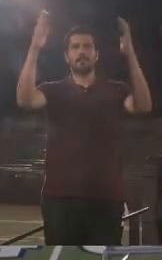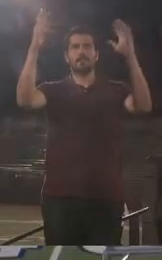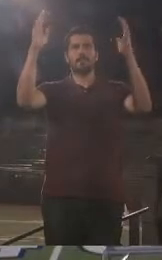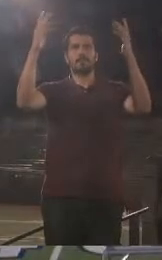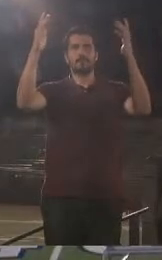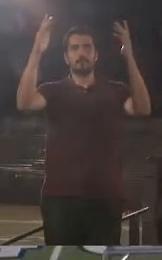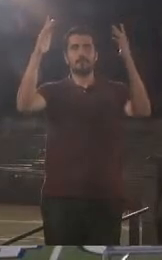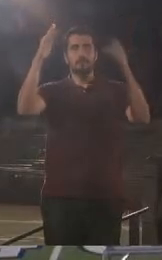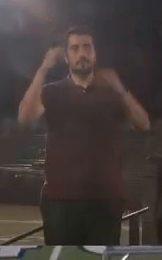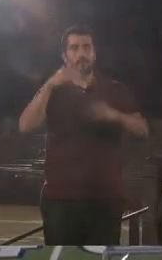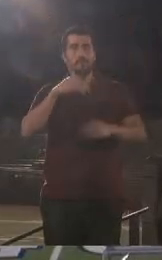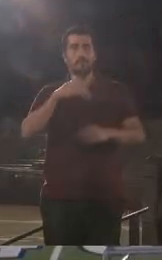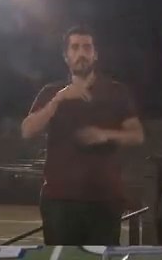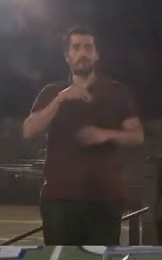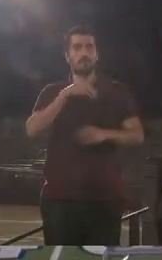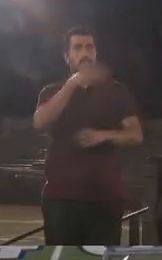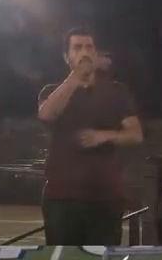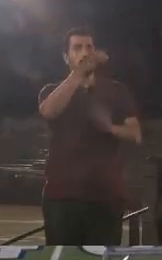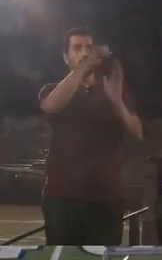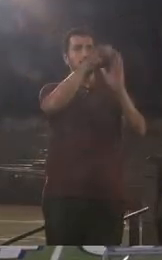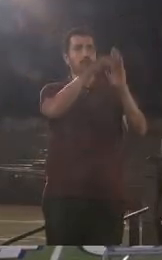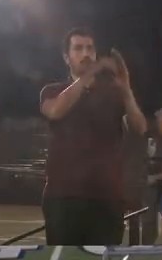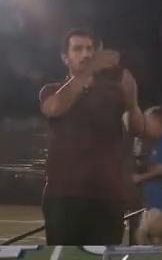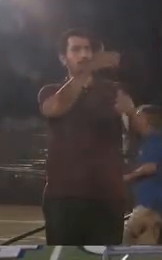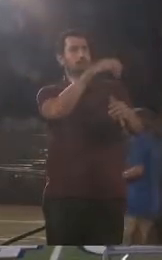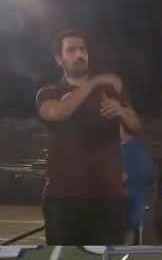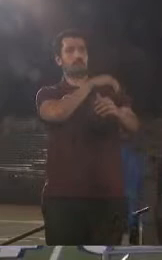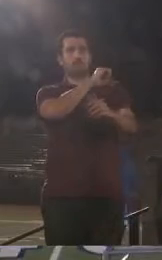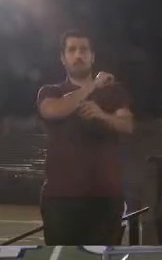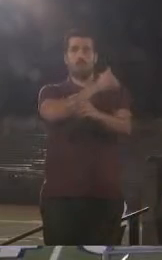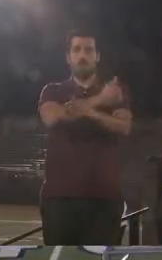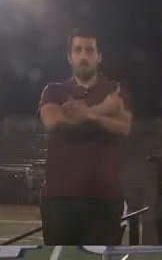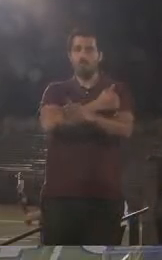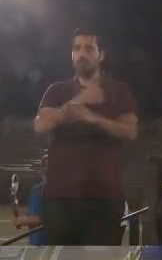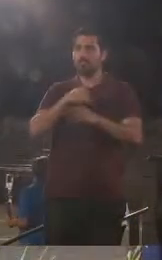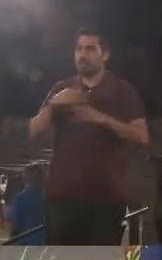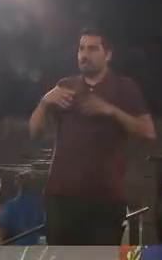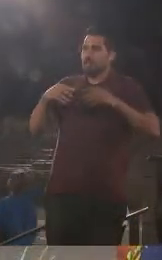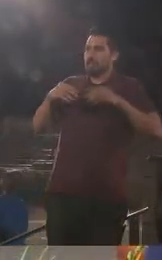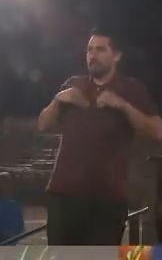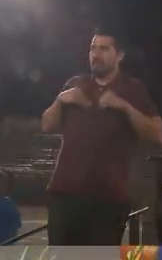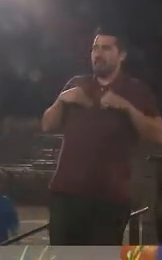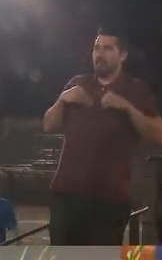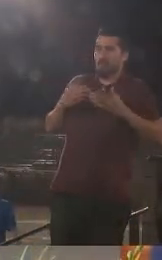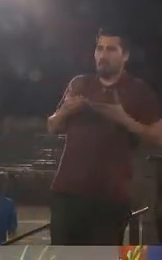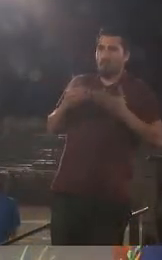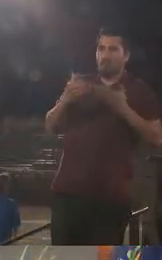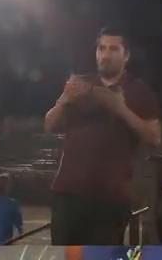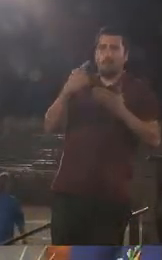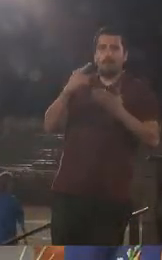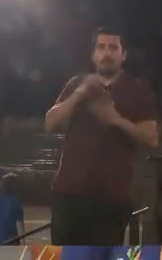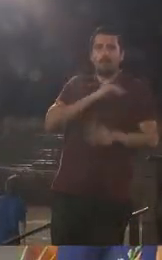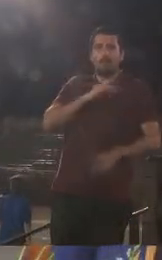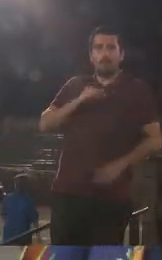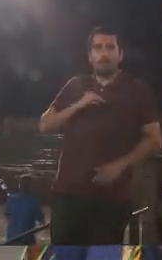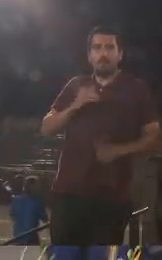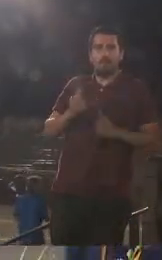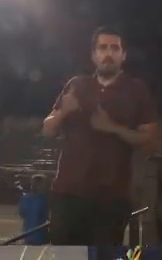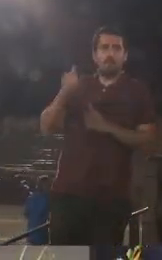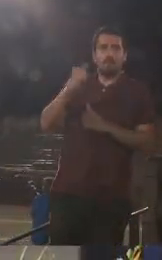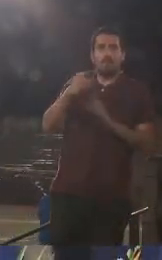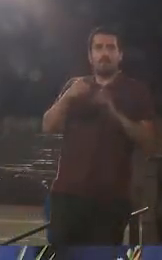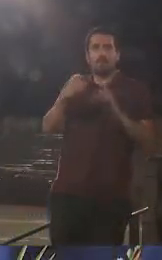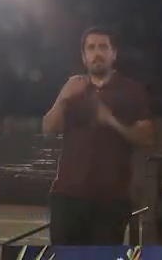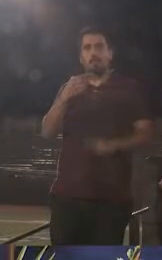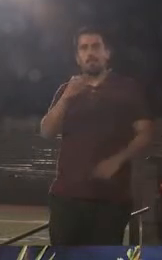By the authority vested in me, I hereby accept the recommendation of the faculty and administration of Highlands High